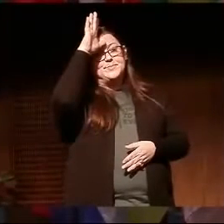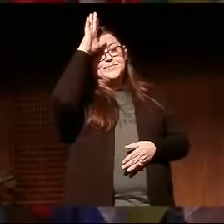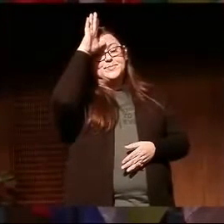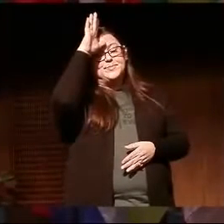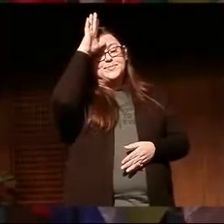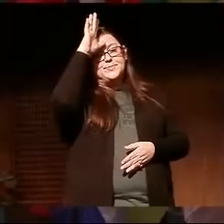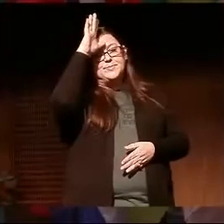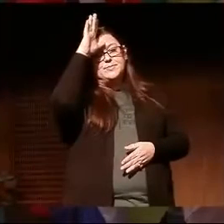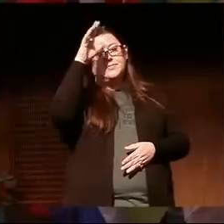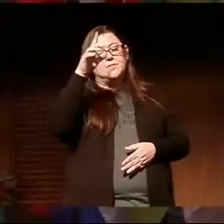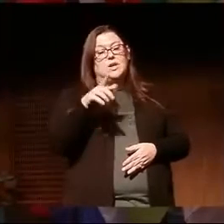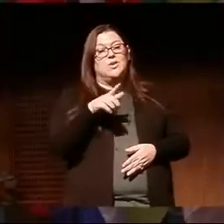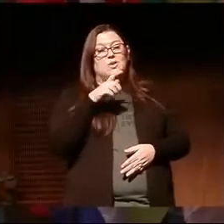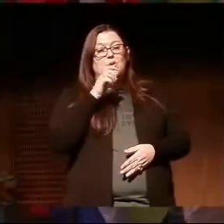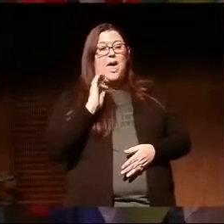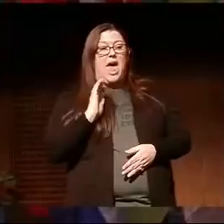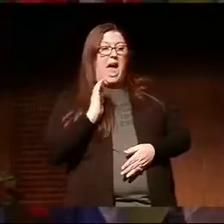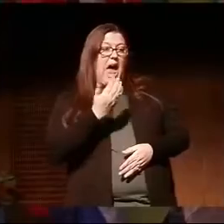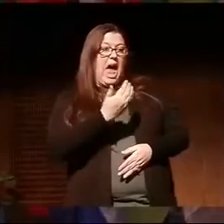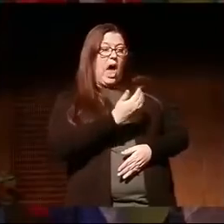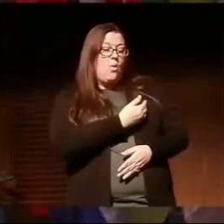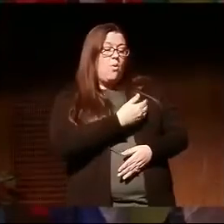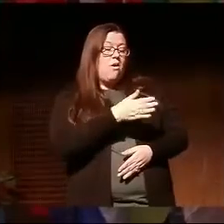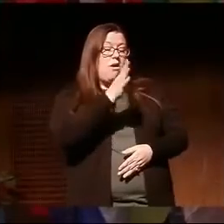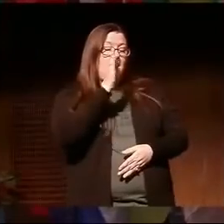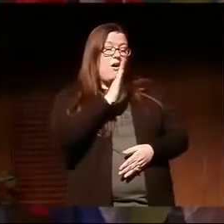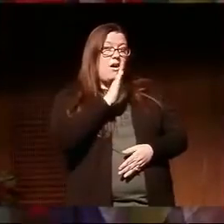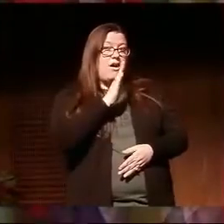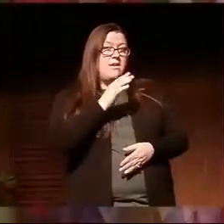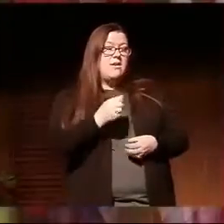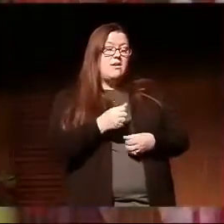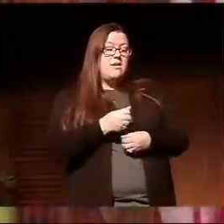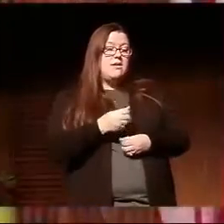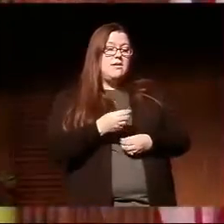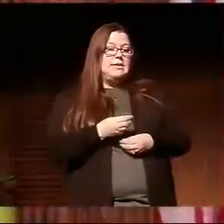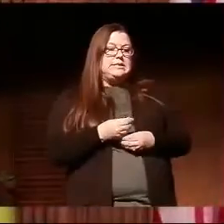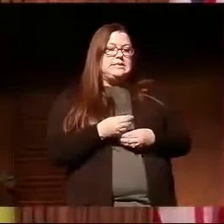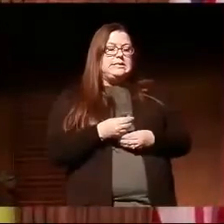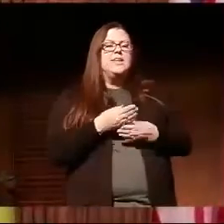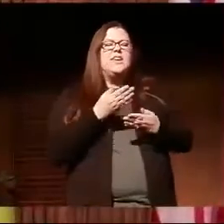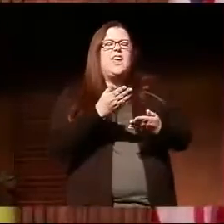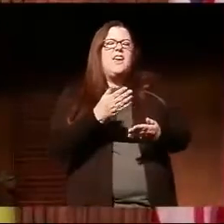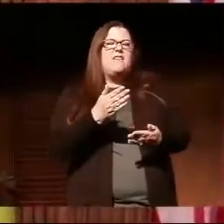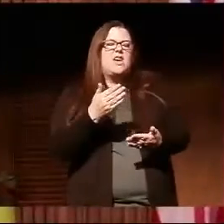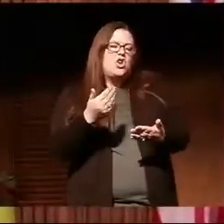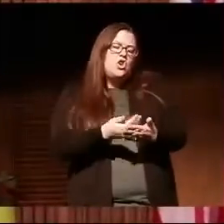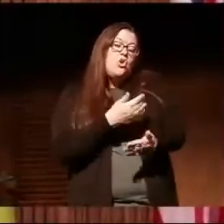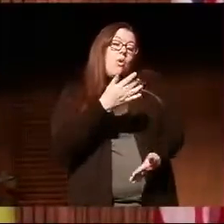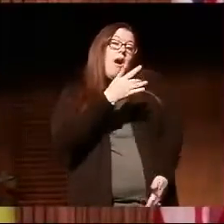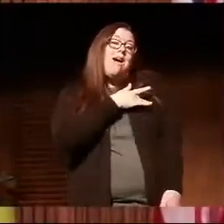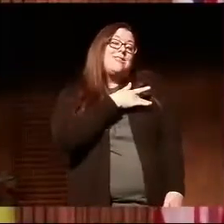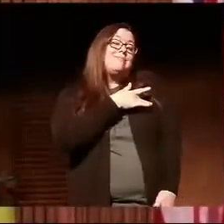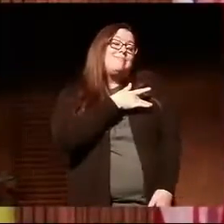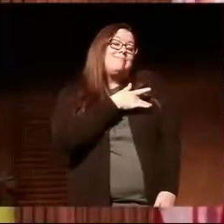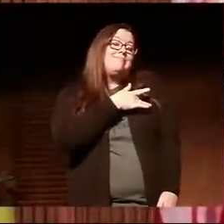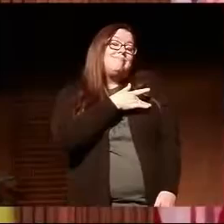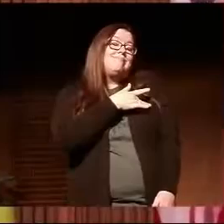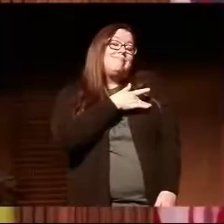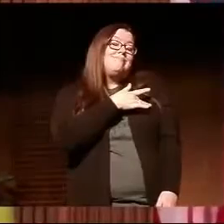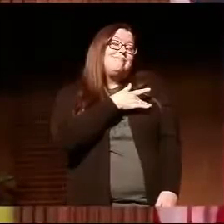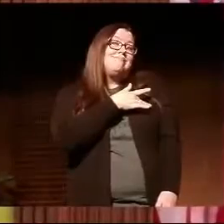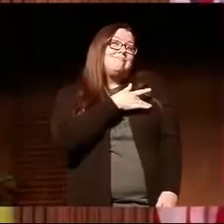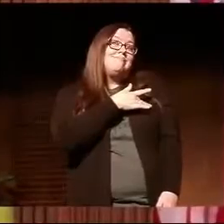whom our God has given a new heart and has abandoned his alcoholism and is